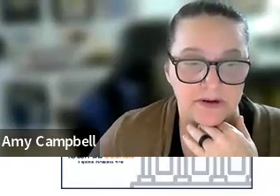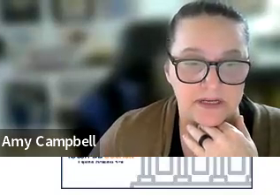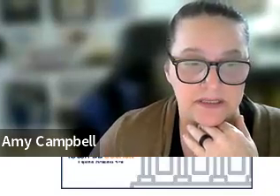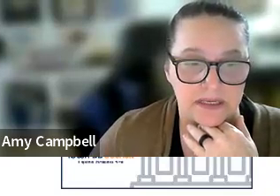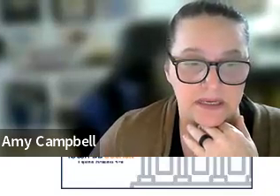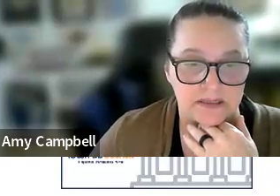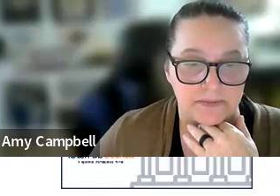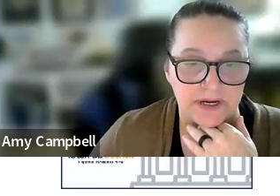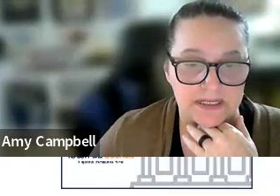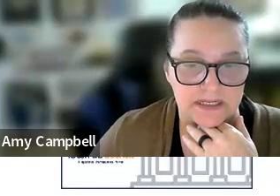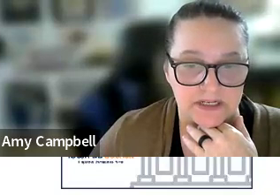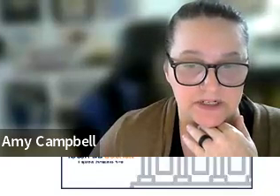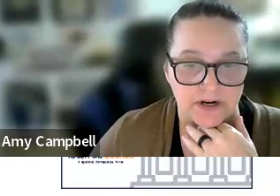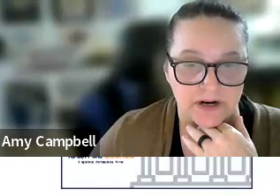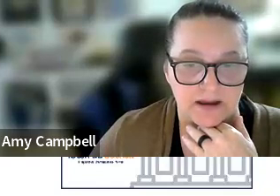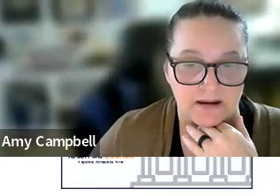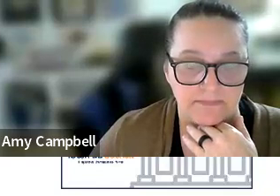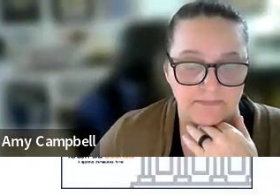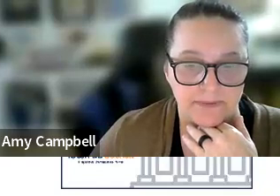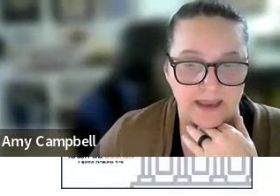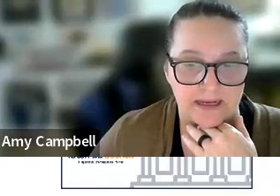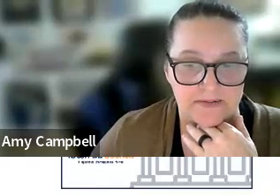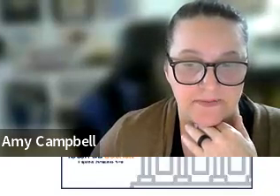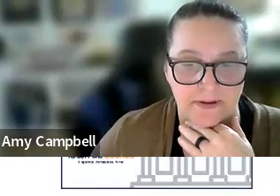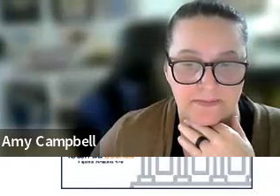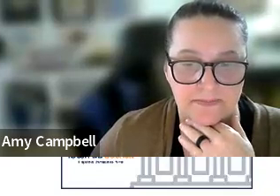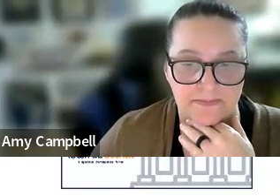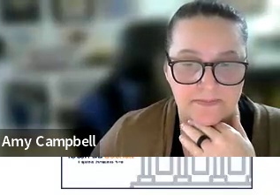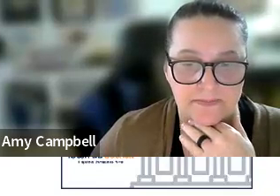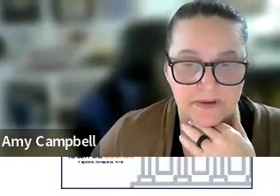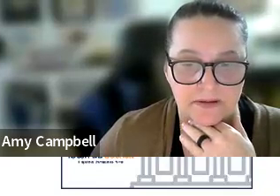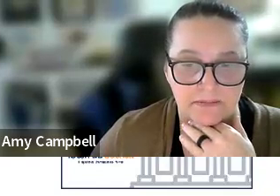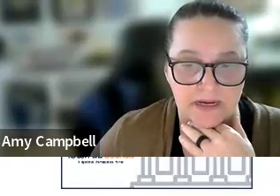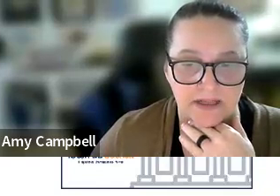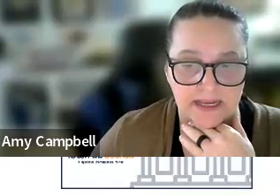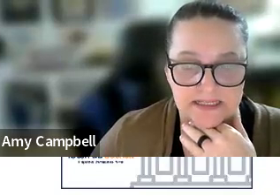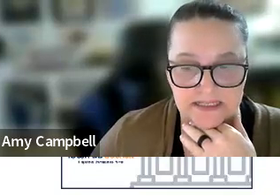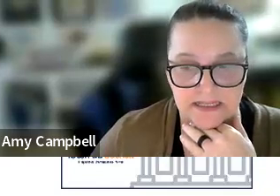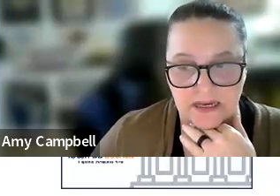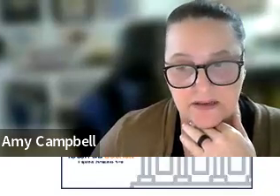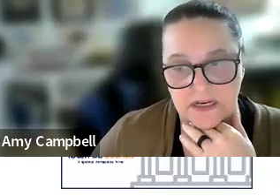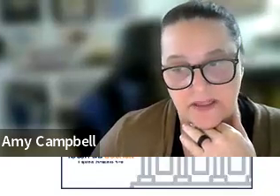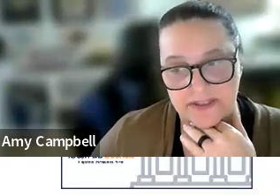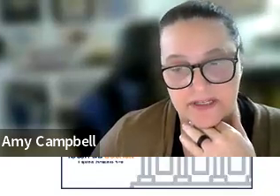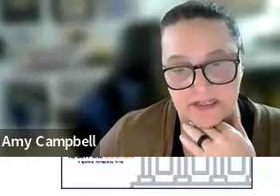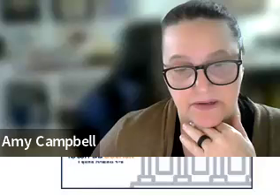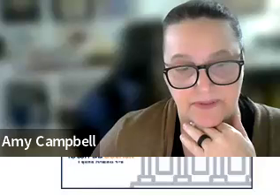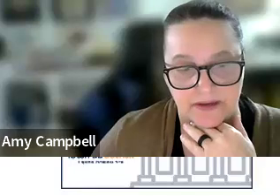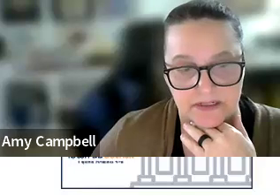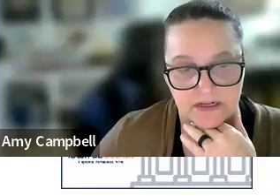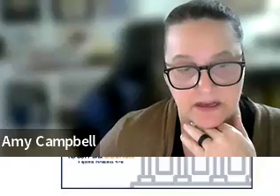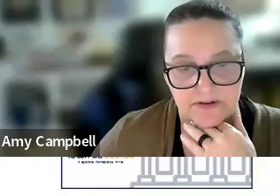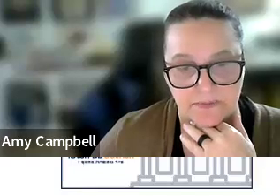also increased the experienced teacher pay from immediately at 60,000